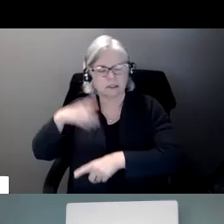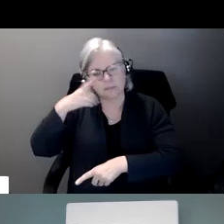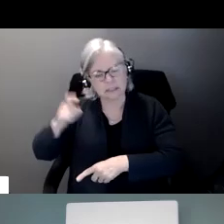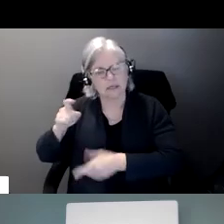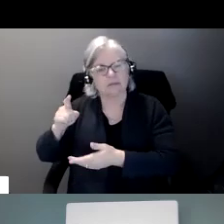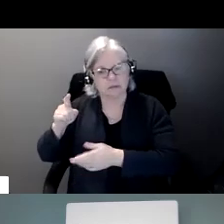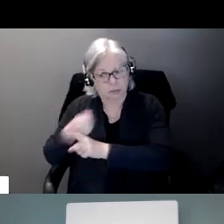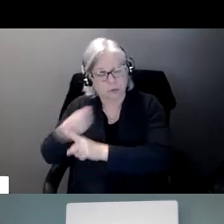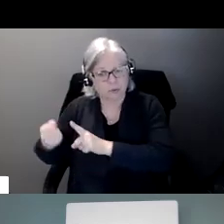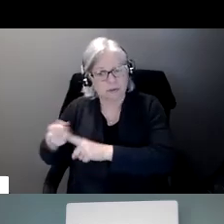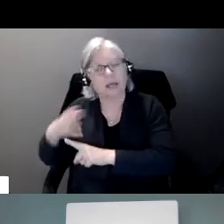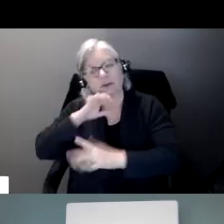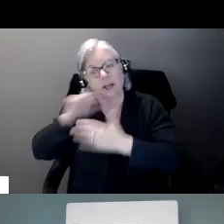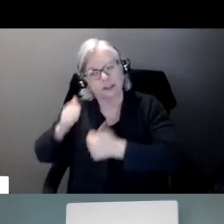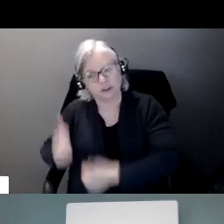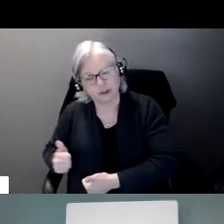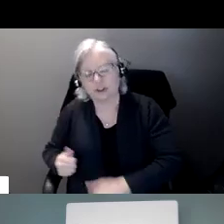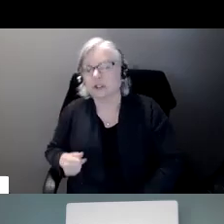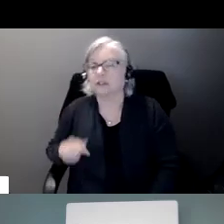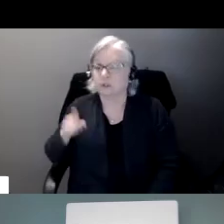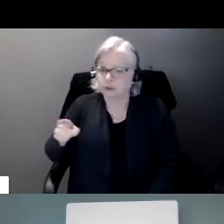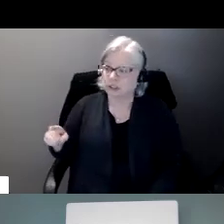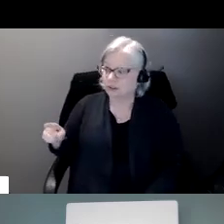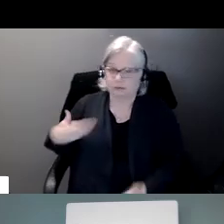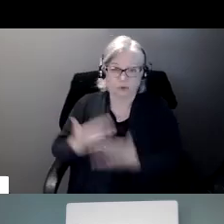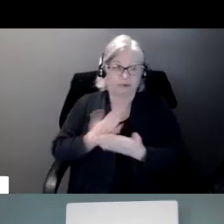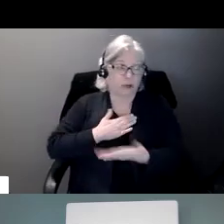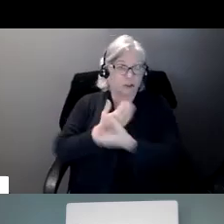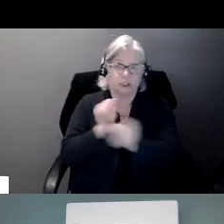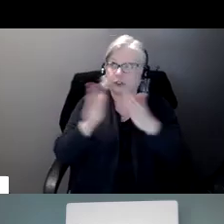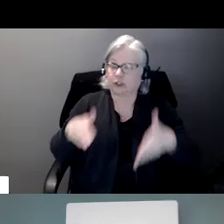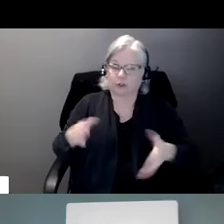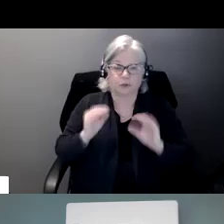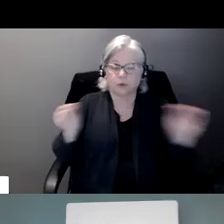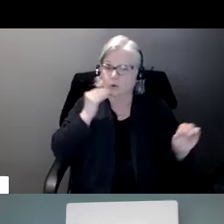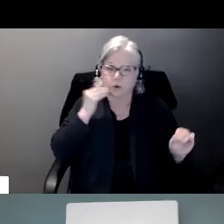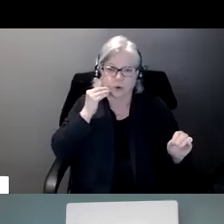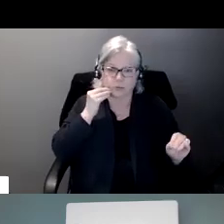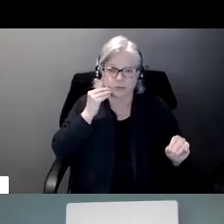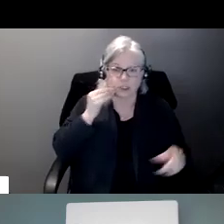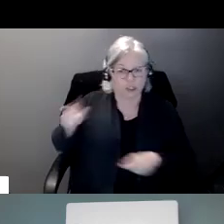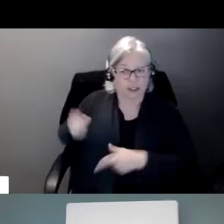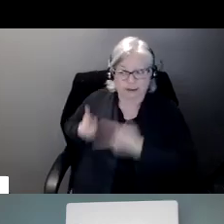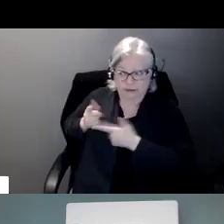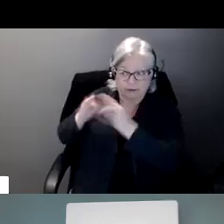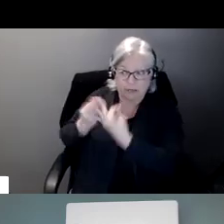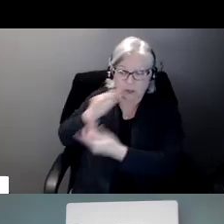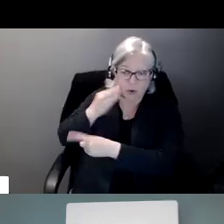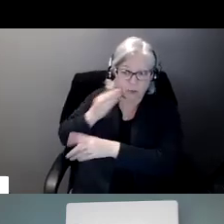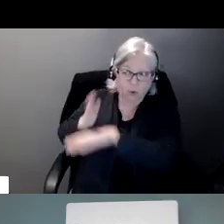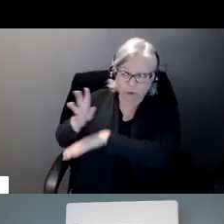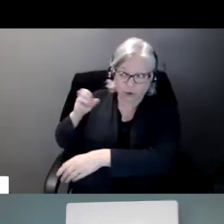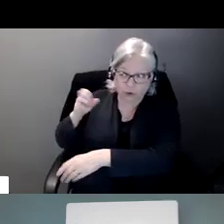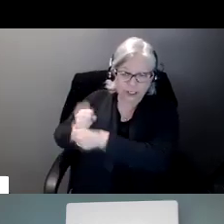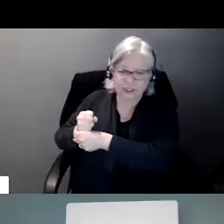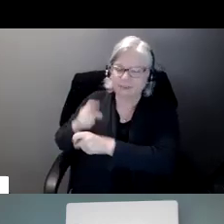shelter doorstep, she's also homeless with no access to her family home of 40 plus years. And